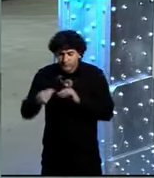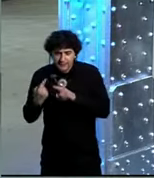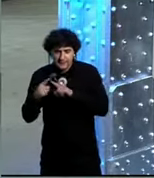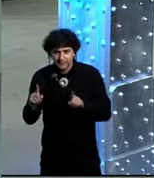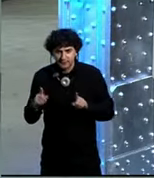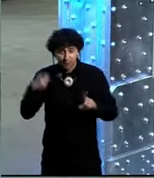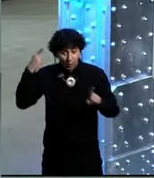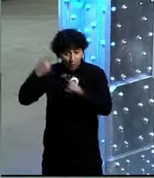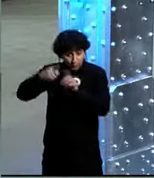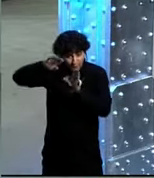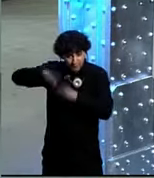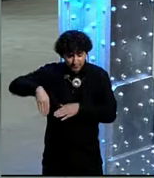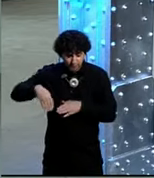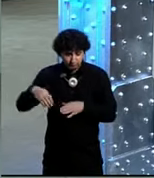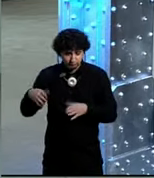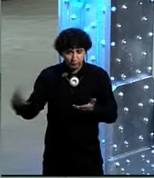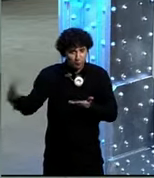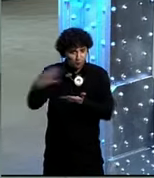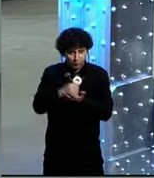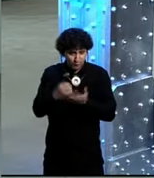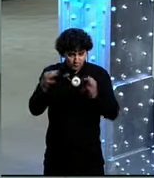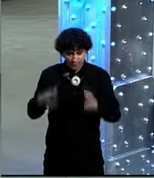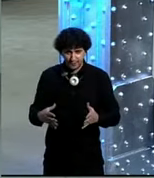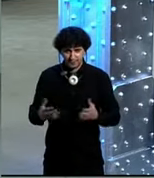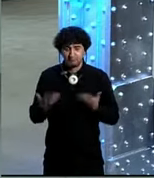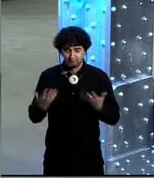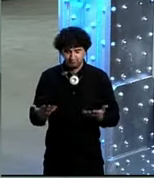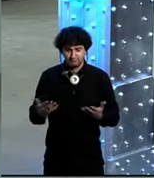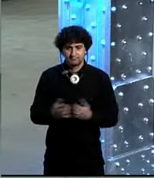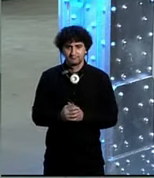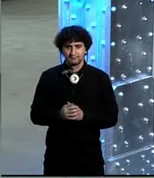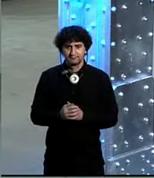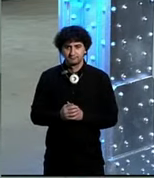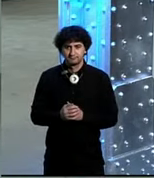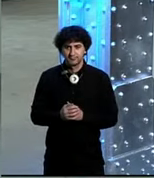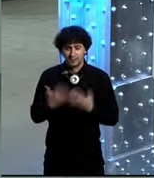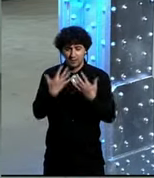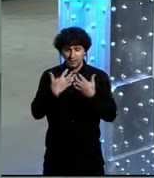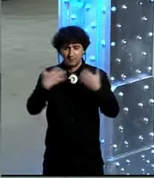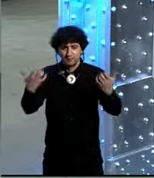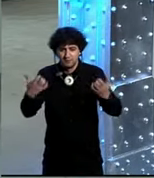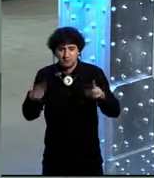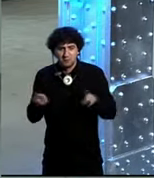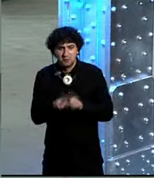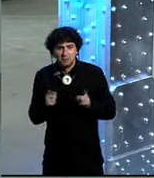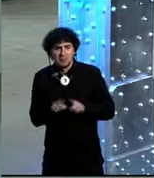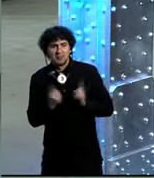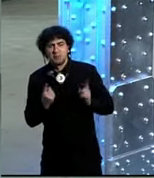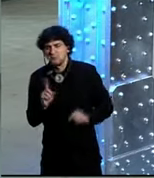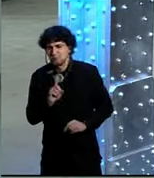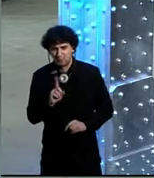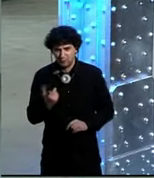everyone. That's a given. But as the audience is no longer passive, it's far from passive,